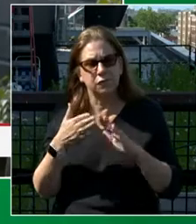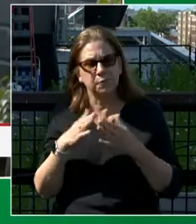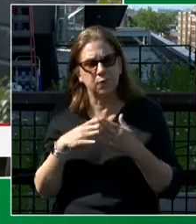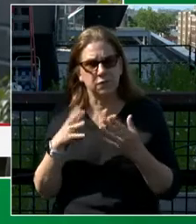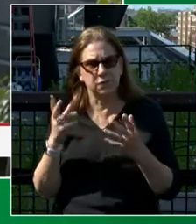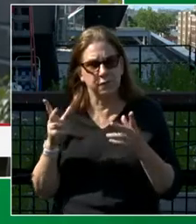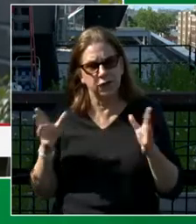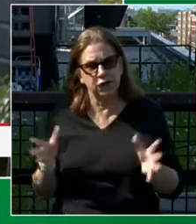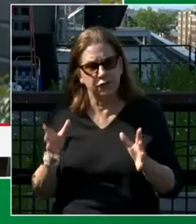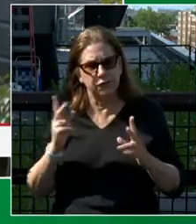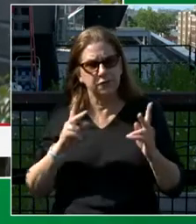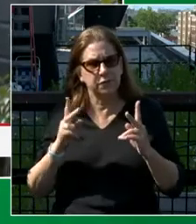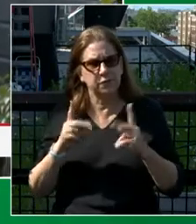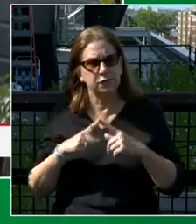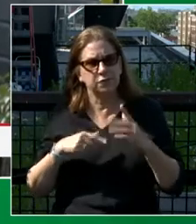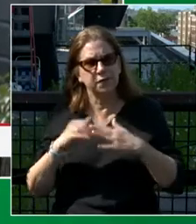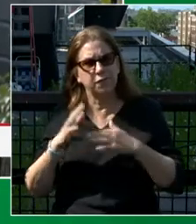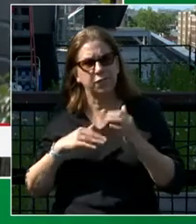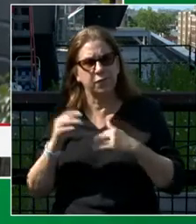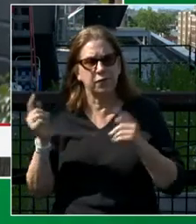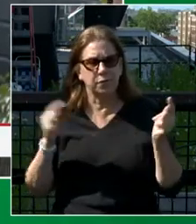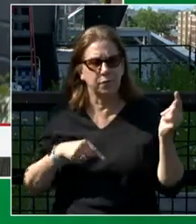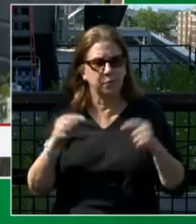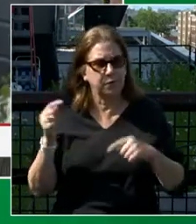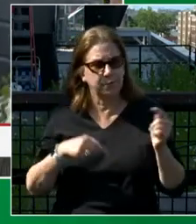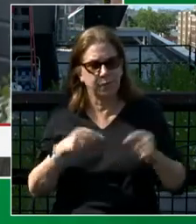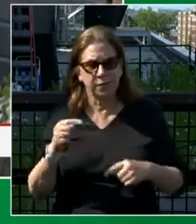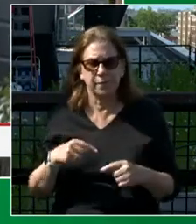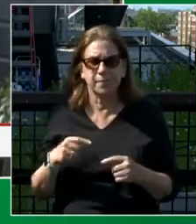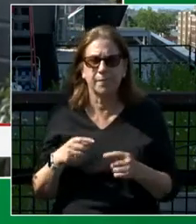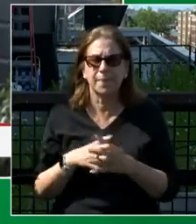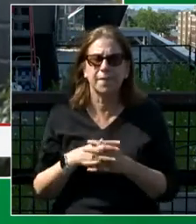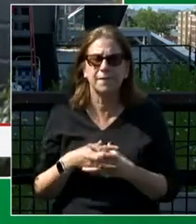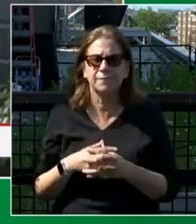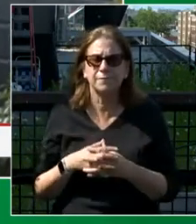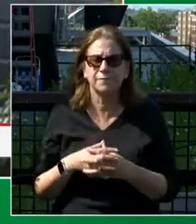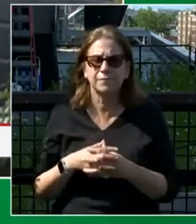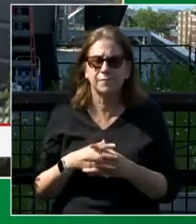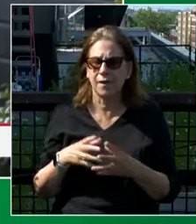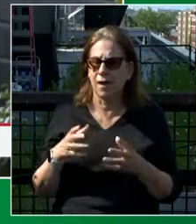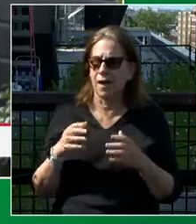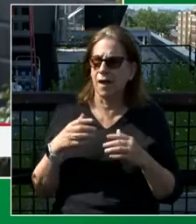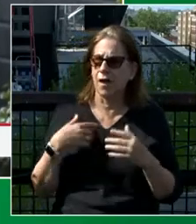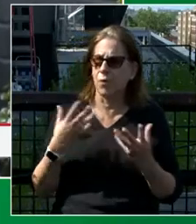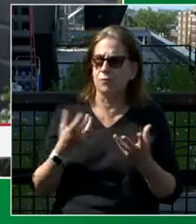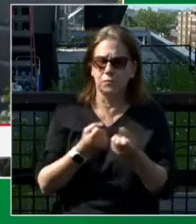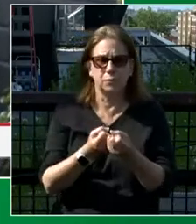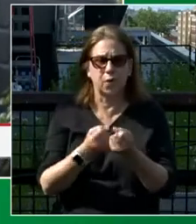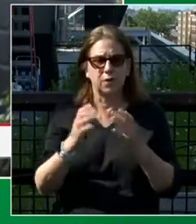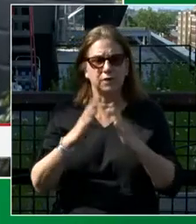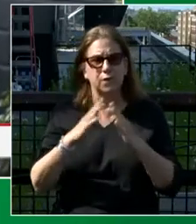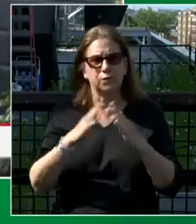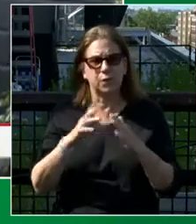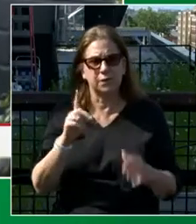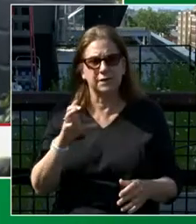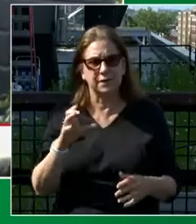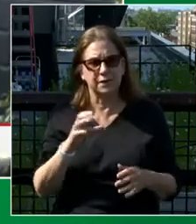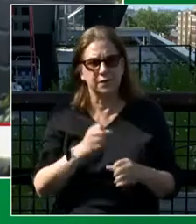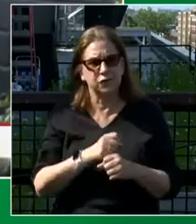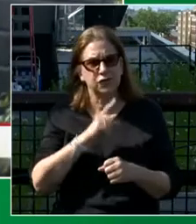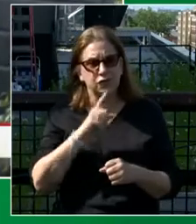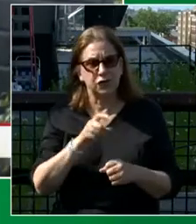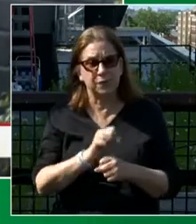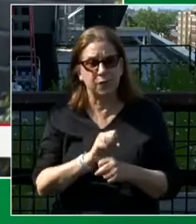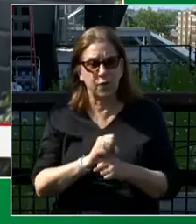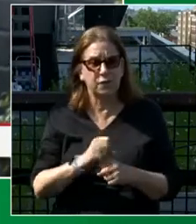really support downtown and DC thriving as a whole? And so we want to keep our employees safe. We have an app to ensure that our